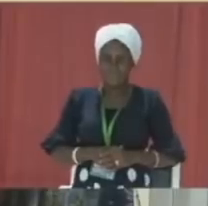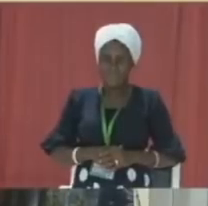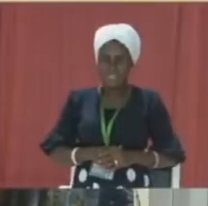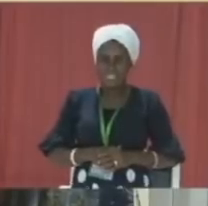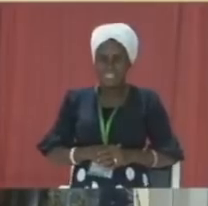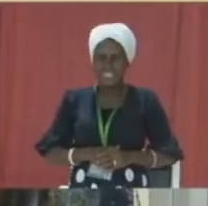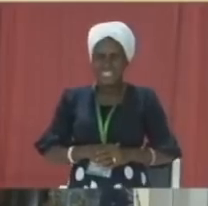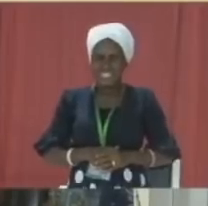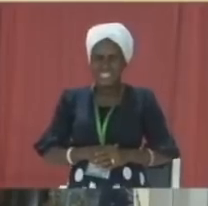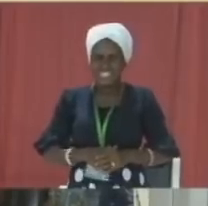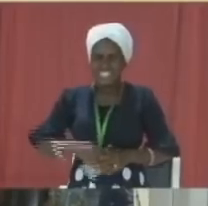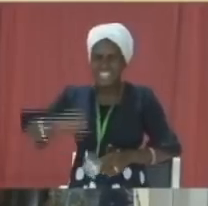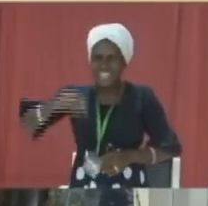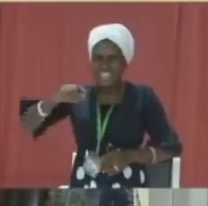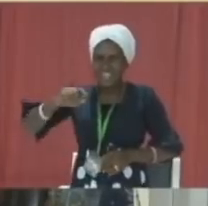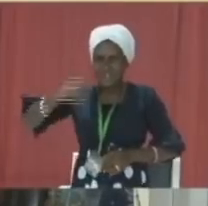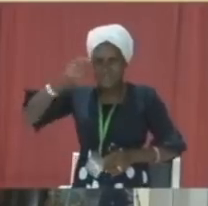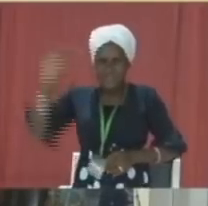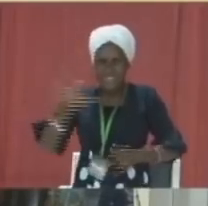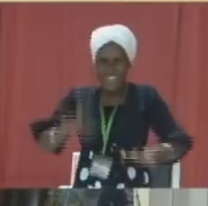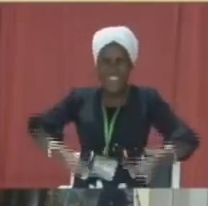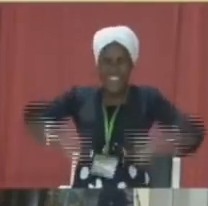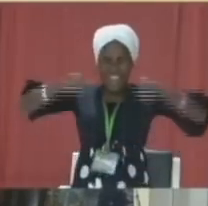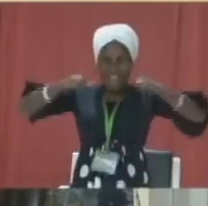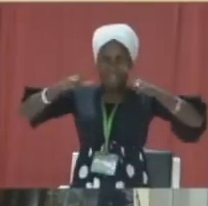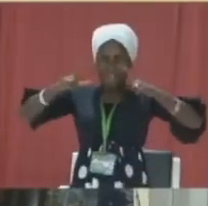eternal life will abide in you.